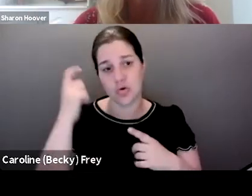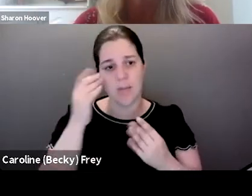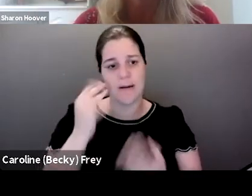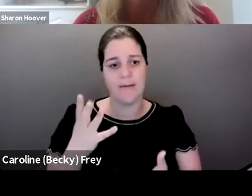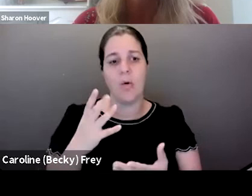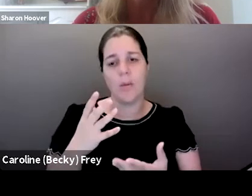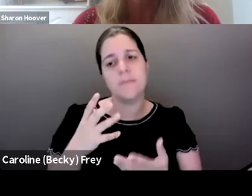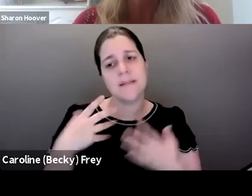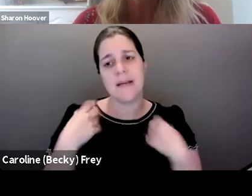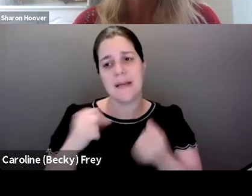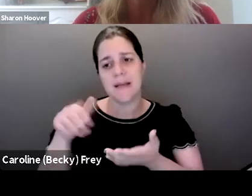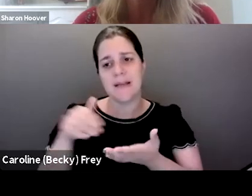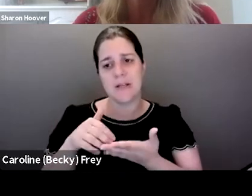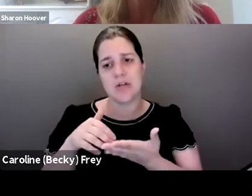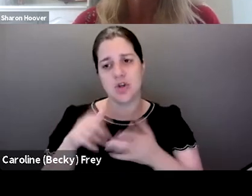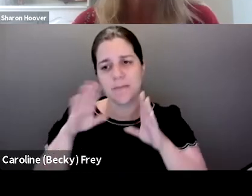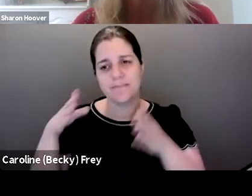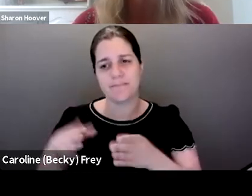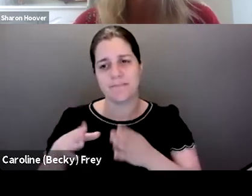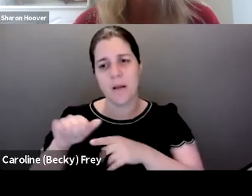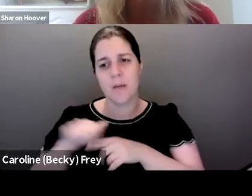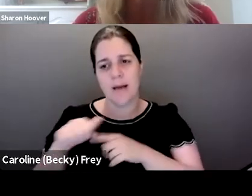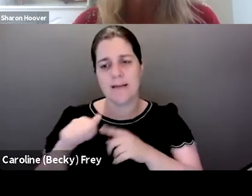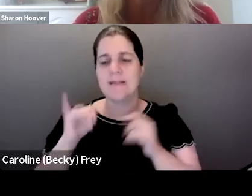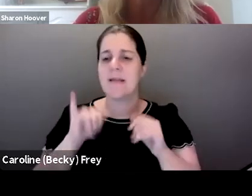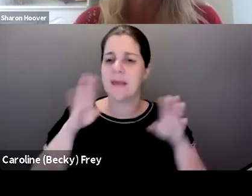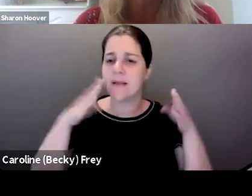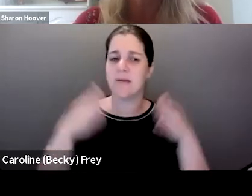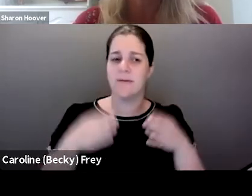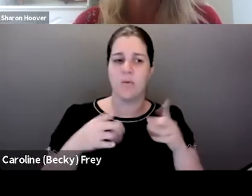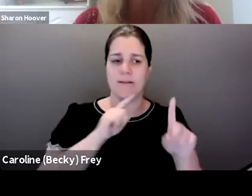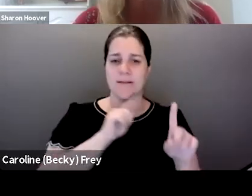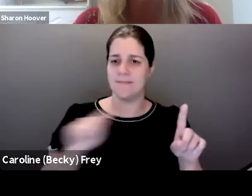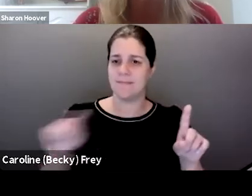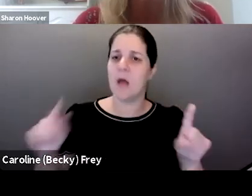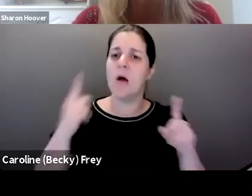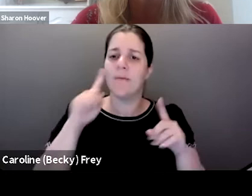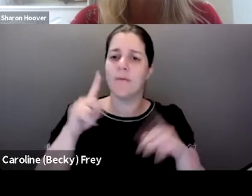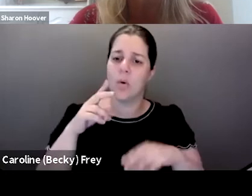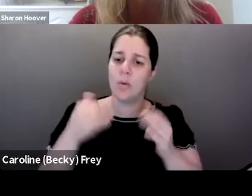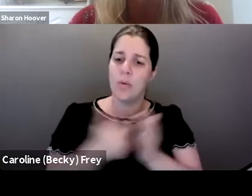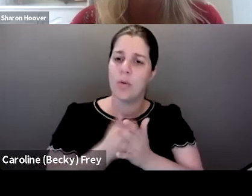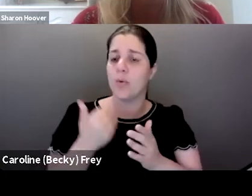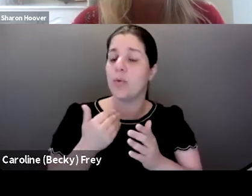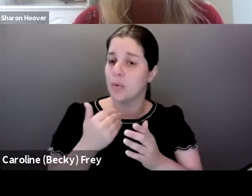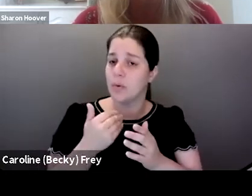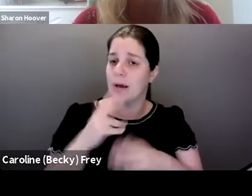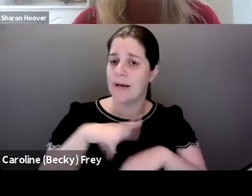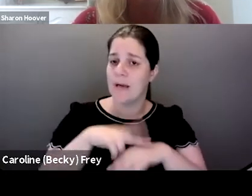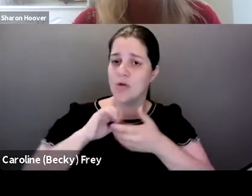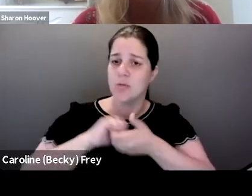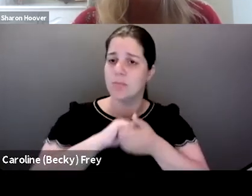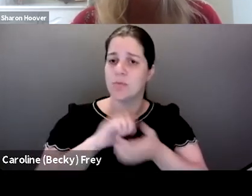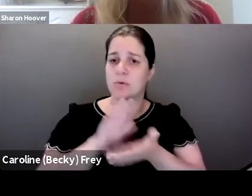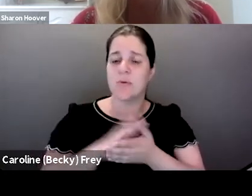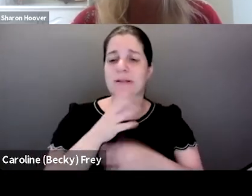and practices are the focus of our new National Center for Safe and Supportive Schools, which is part of the National Child Traumatic Stress Network funded by